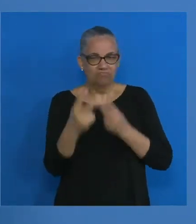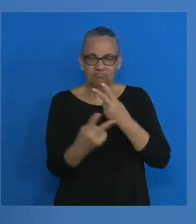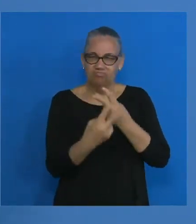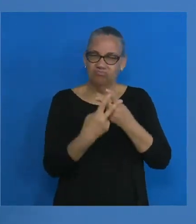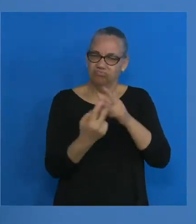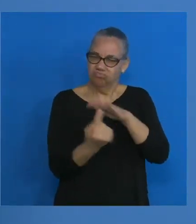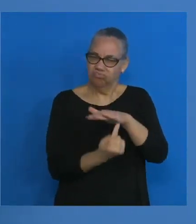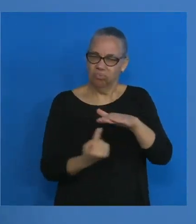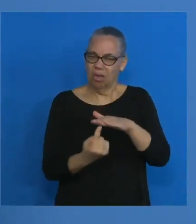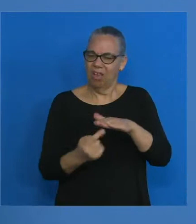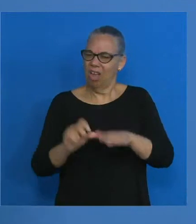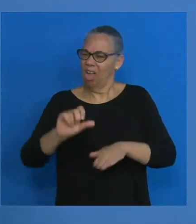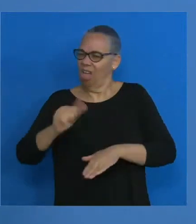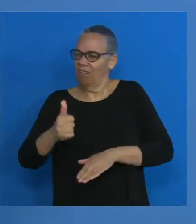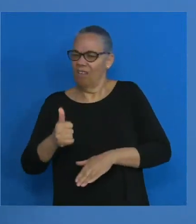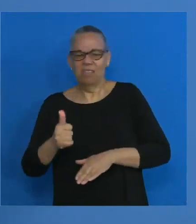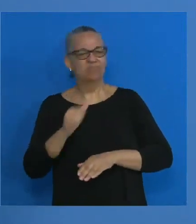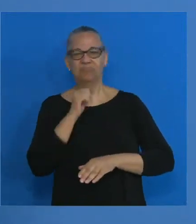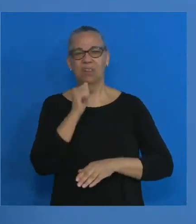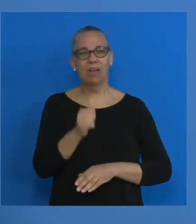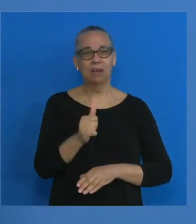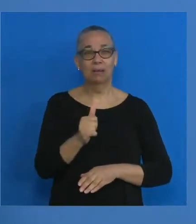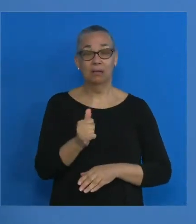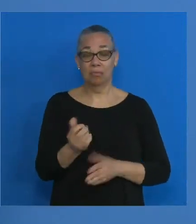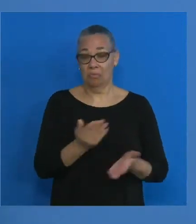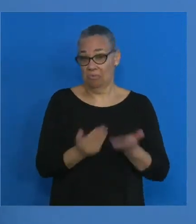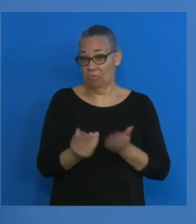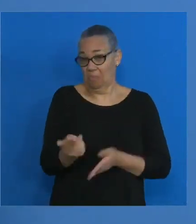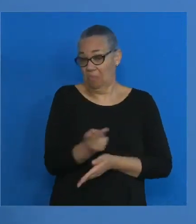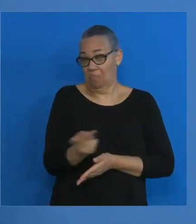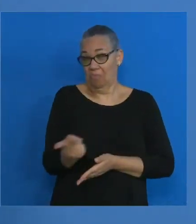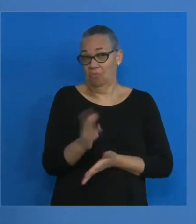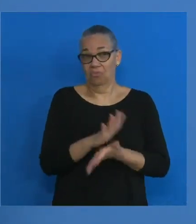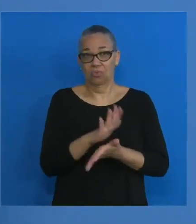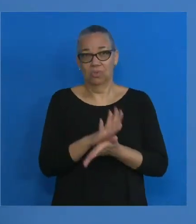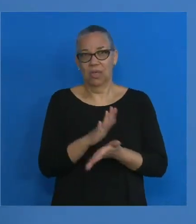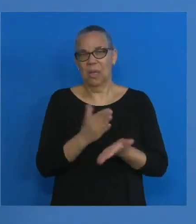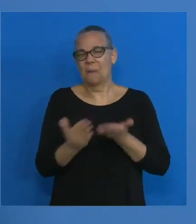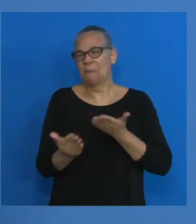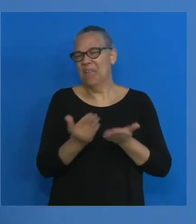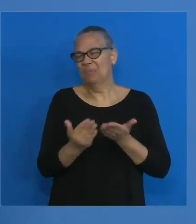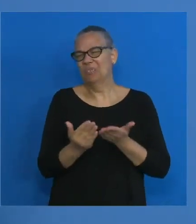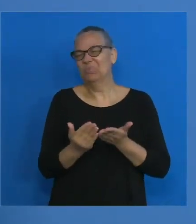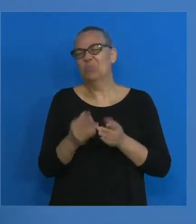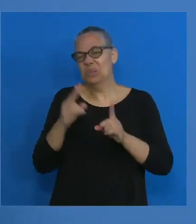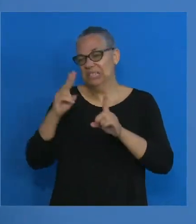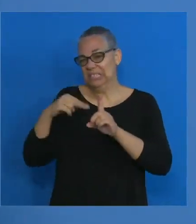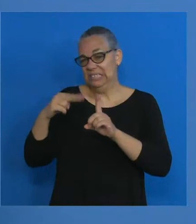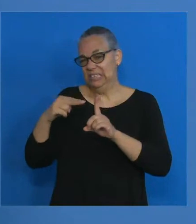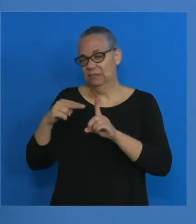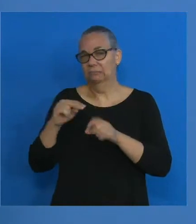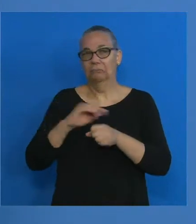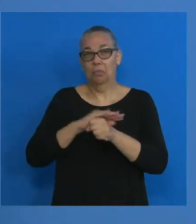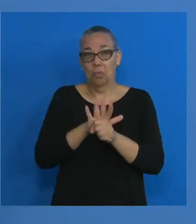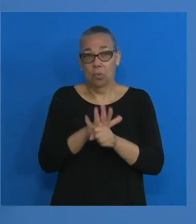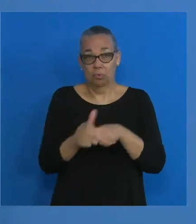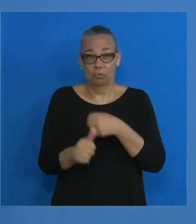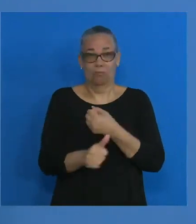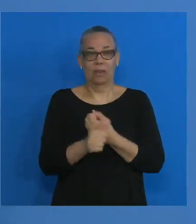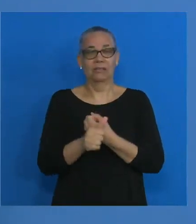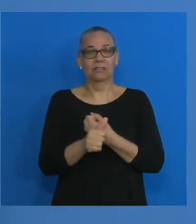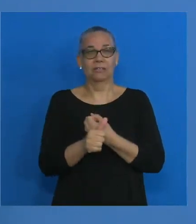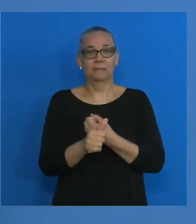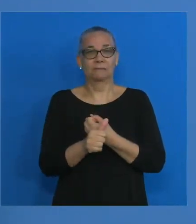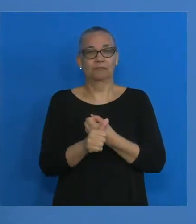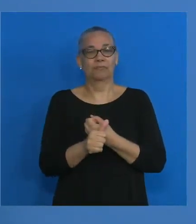while another is not, even though both schools may have had some perceived COVID-19 risk. To